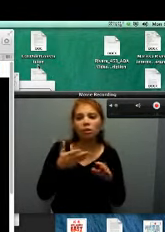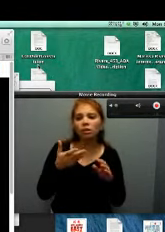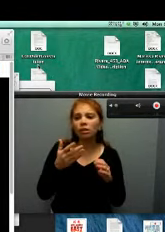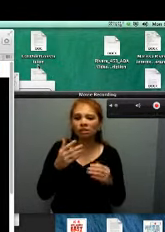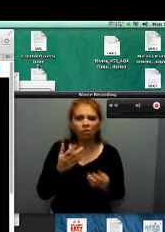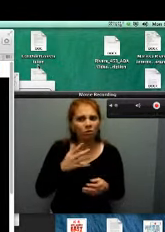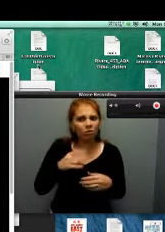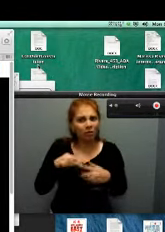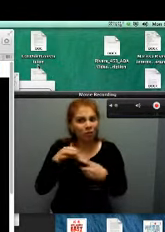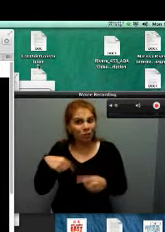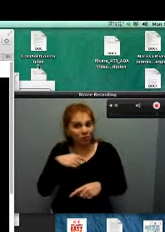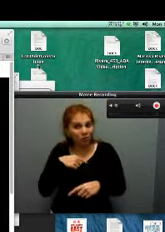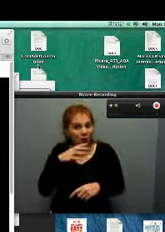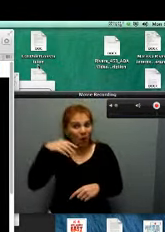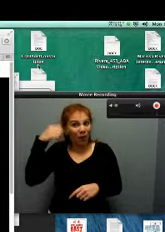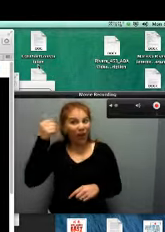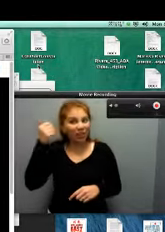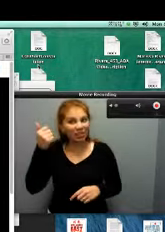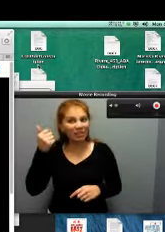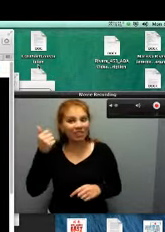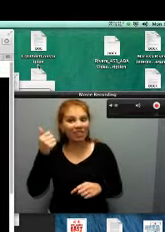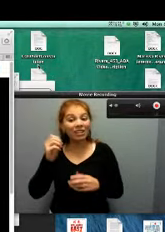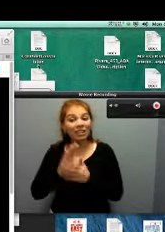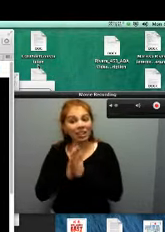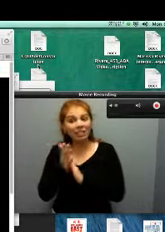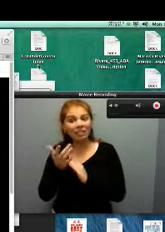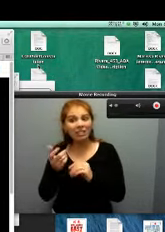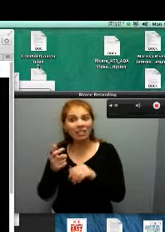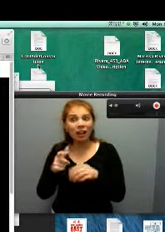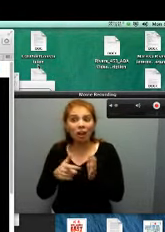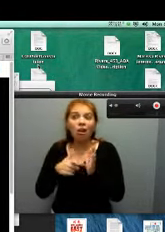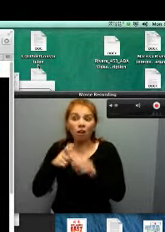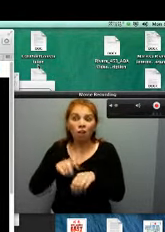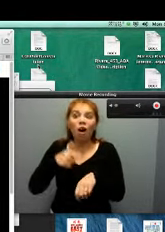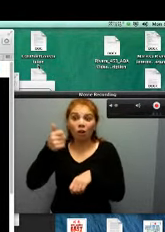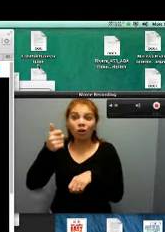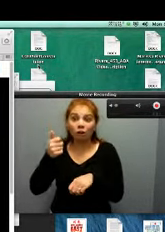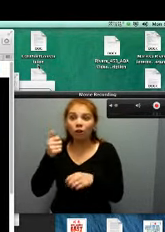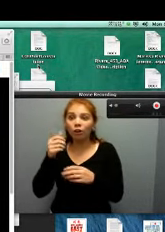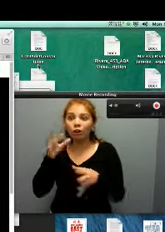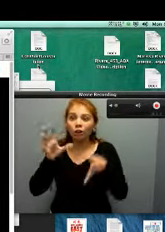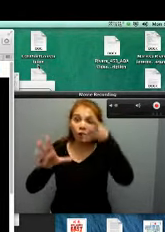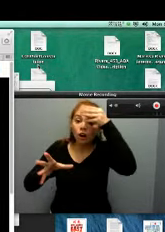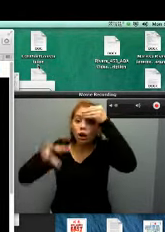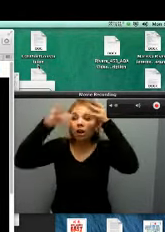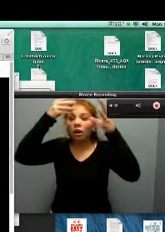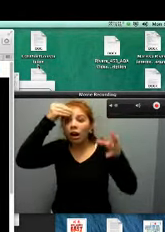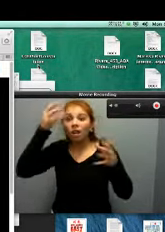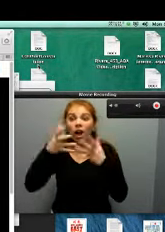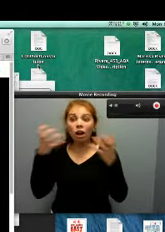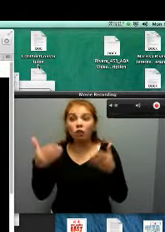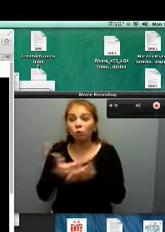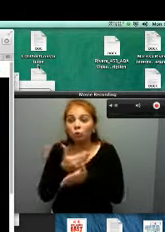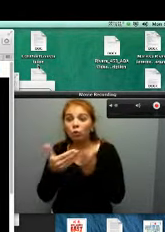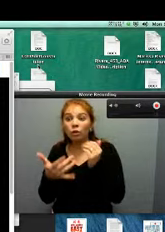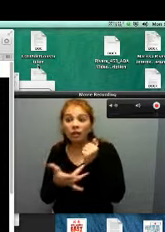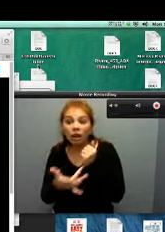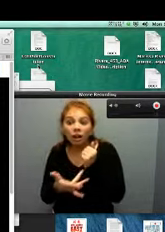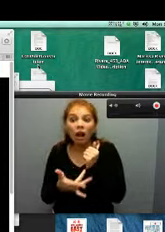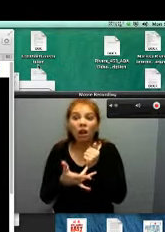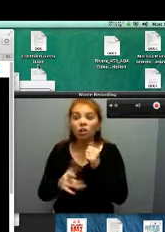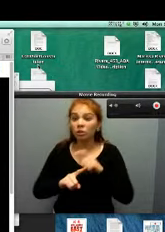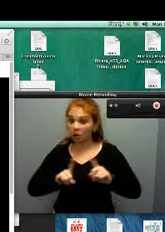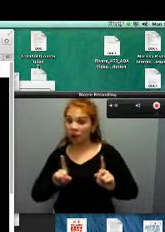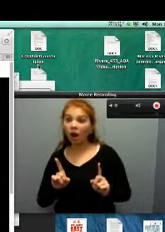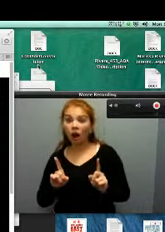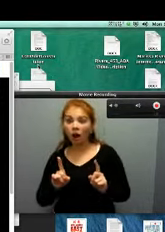older. Sometimes it takes us a little longer. Lots of new technology, but